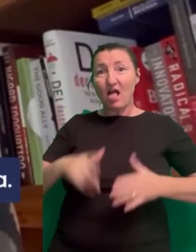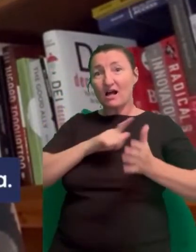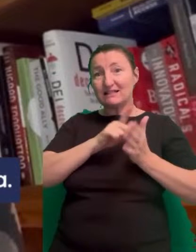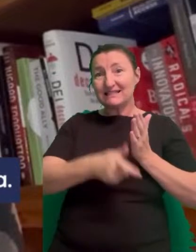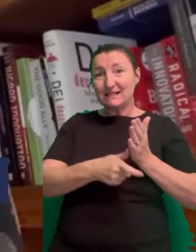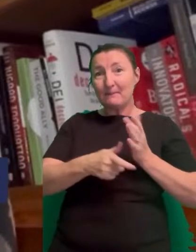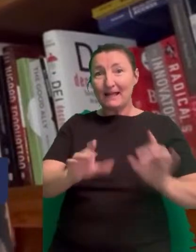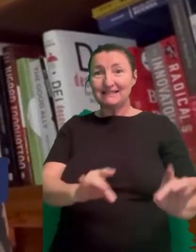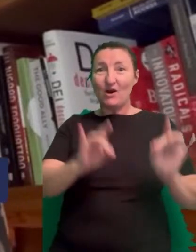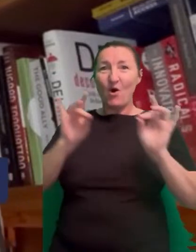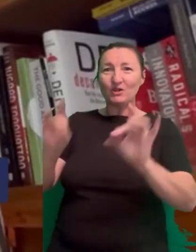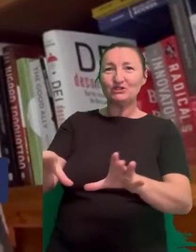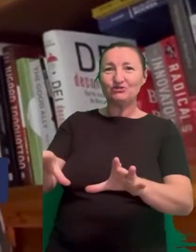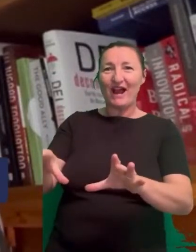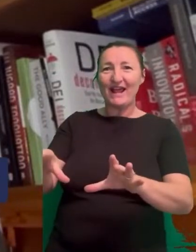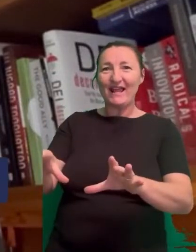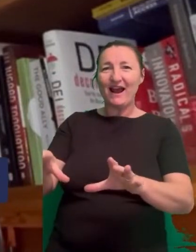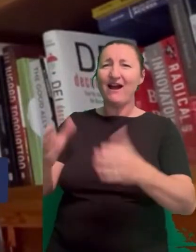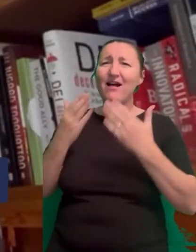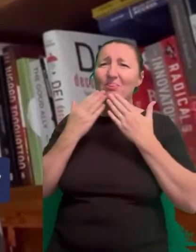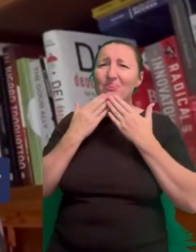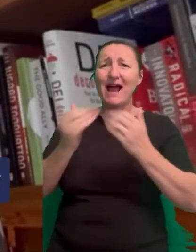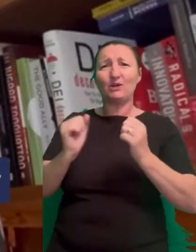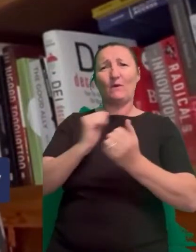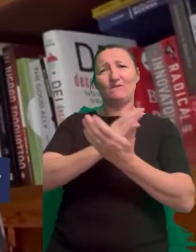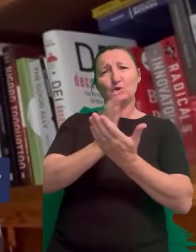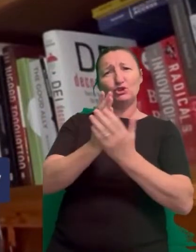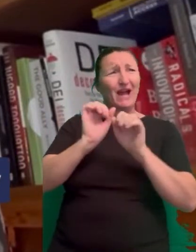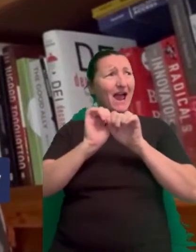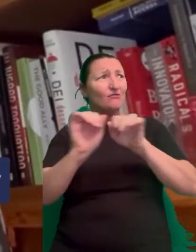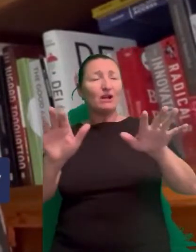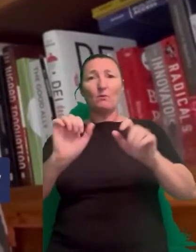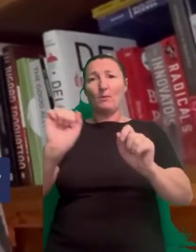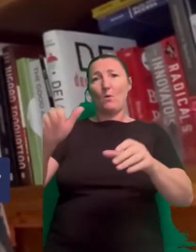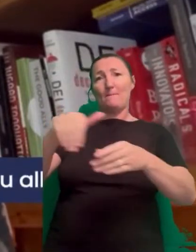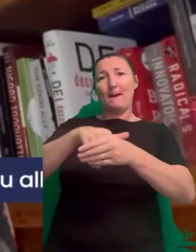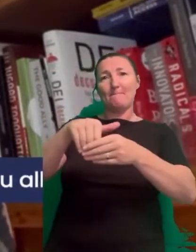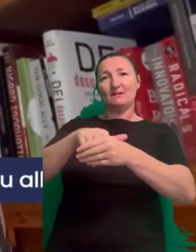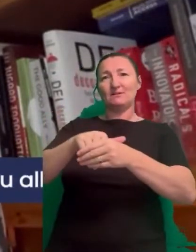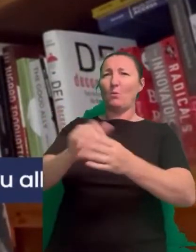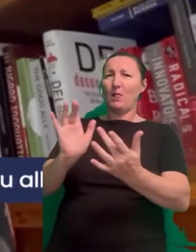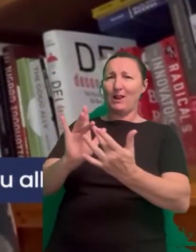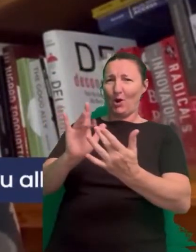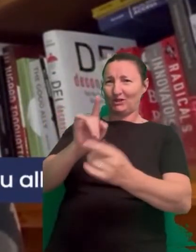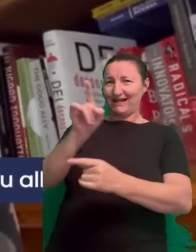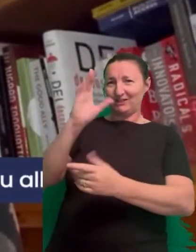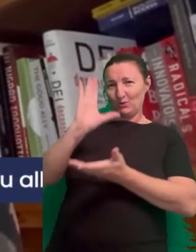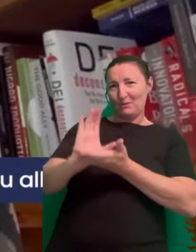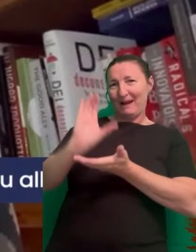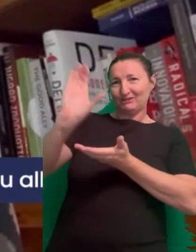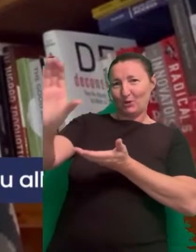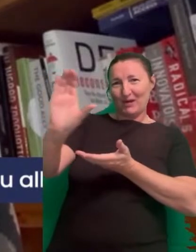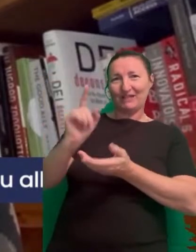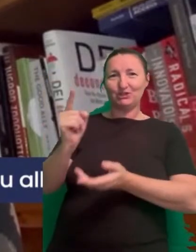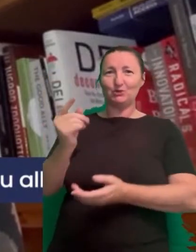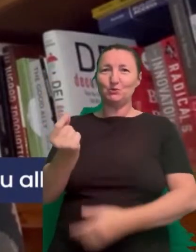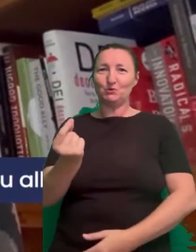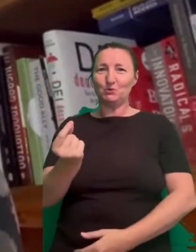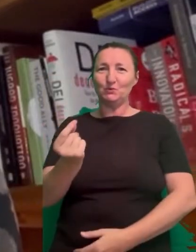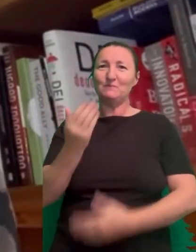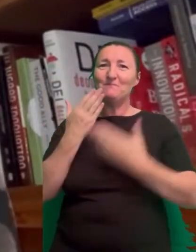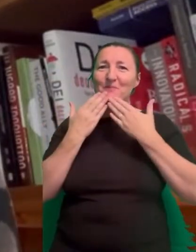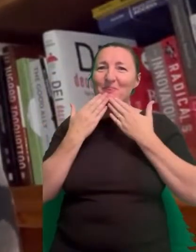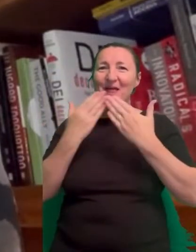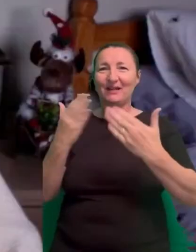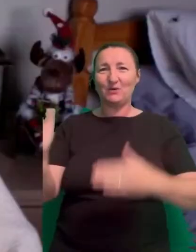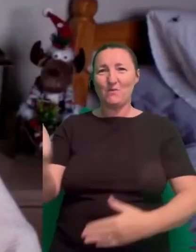Disability Australia. Thank you so much for sharing this across your membership, and we'll be in touch with you very shortly so we can make a donation to you. Thank